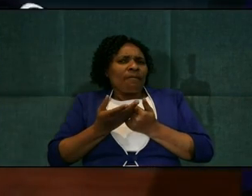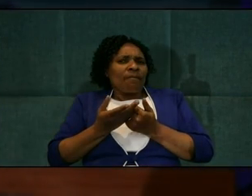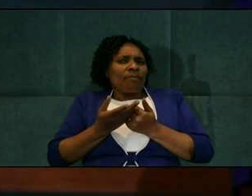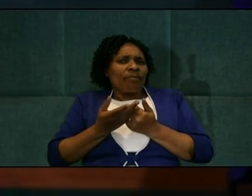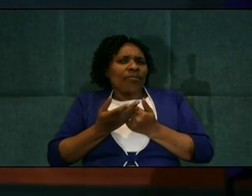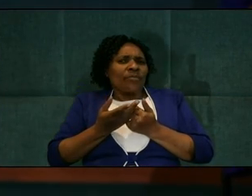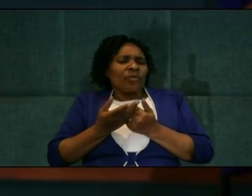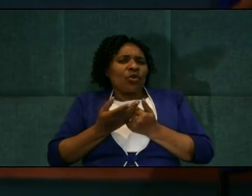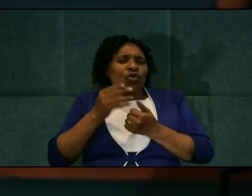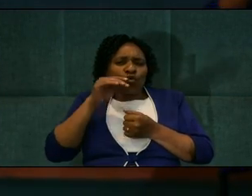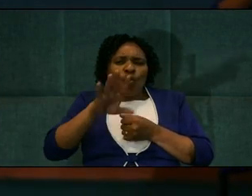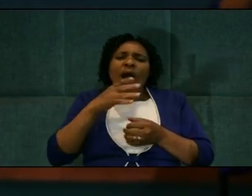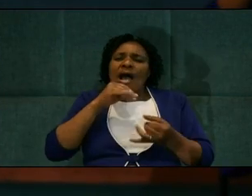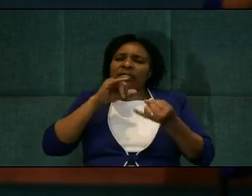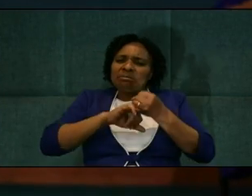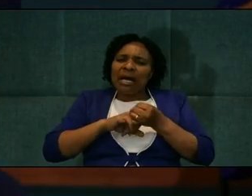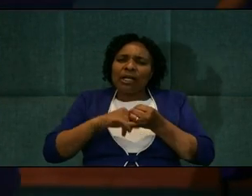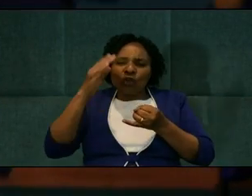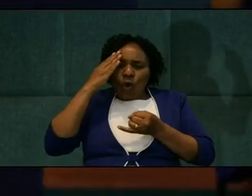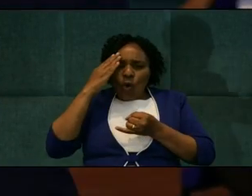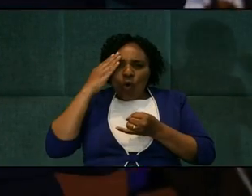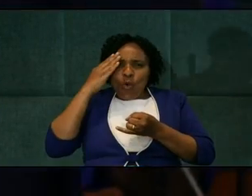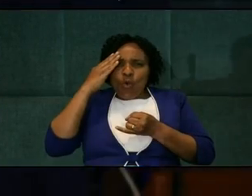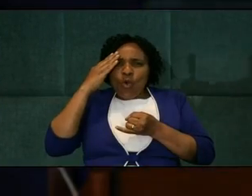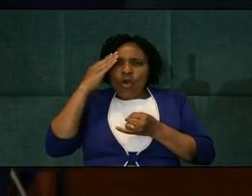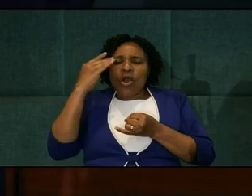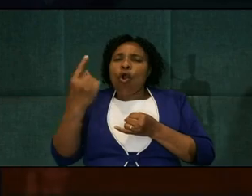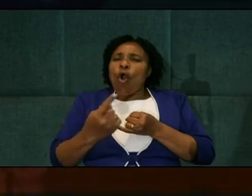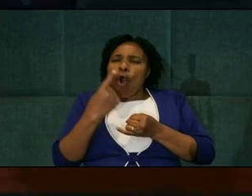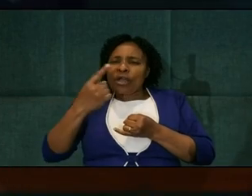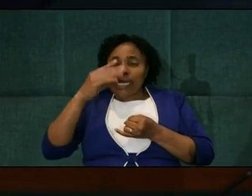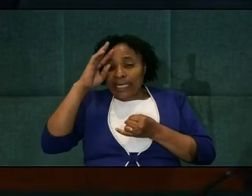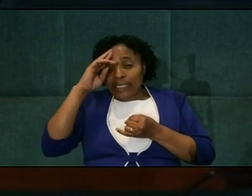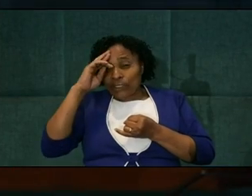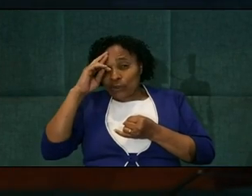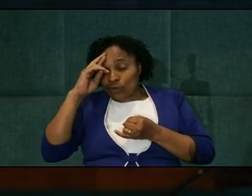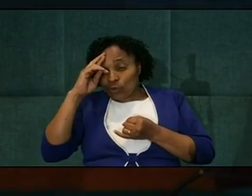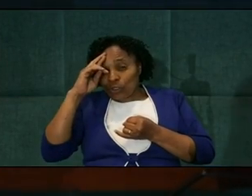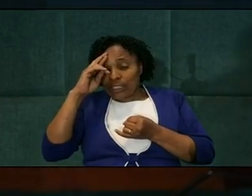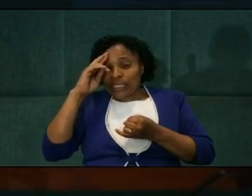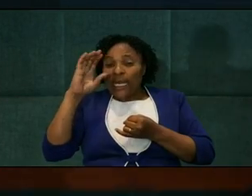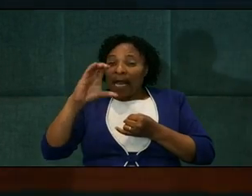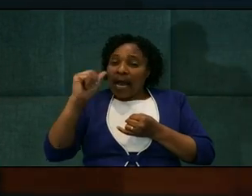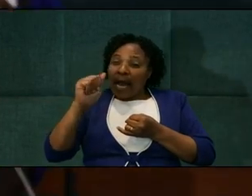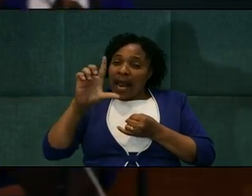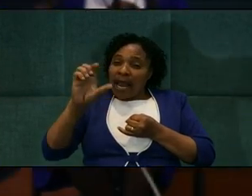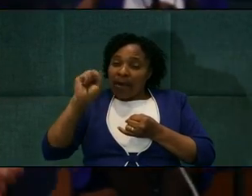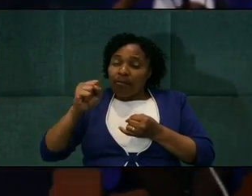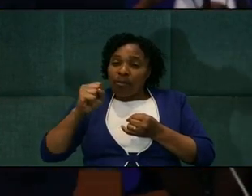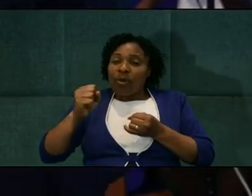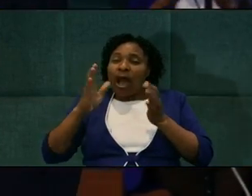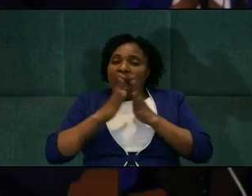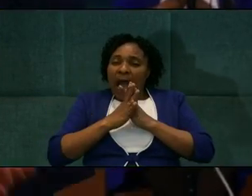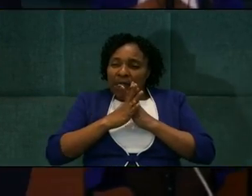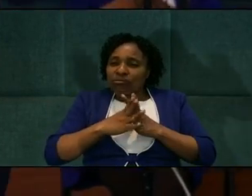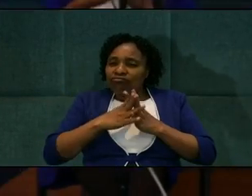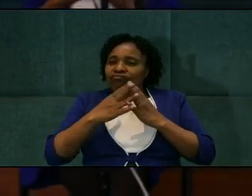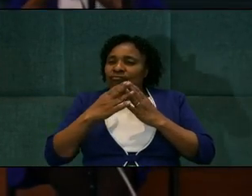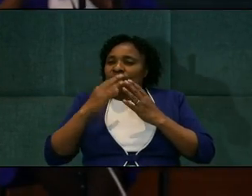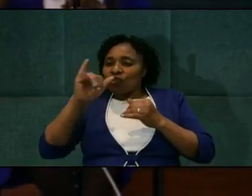You have to know the only reason. Hey! The only reason why Caleb and Joshua went in, because they had a